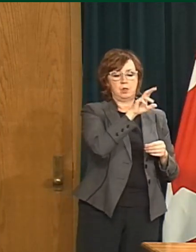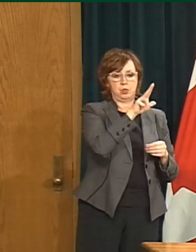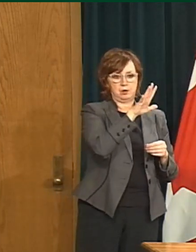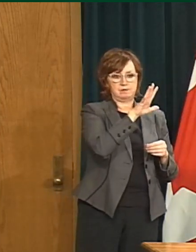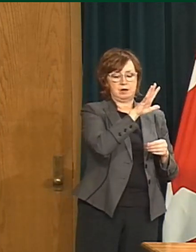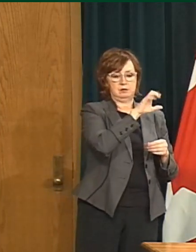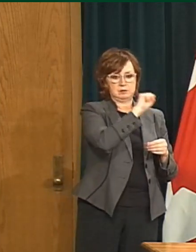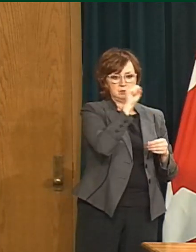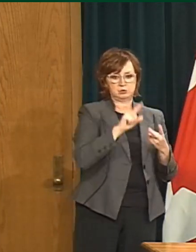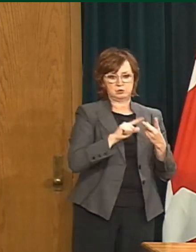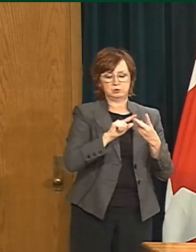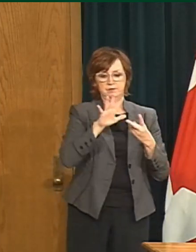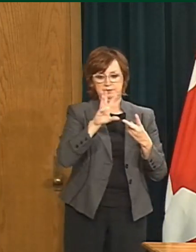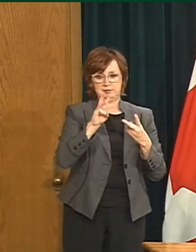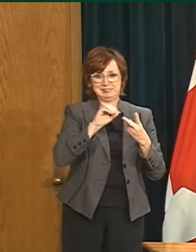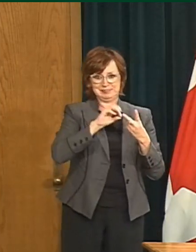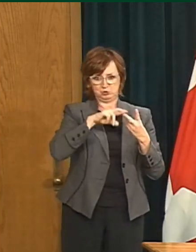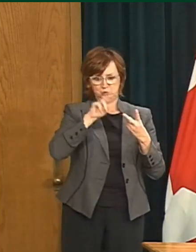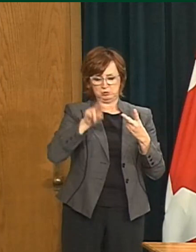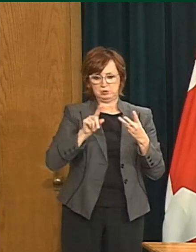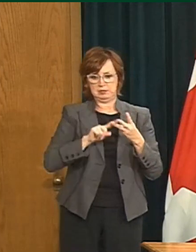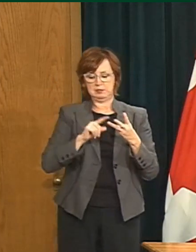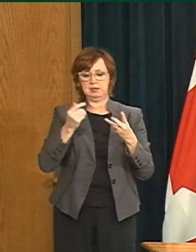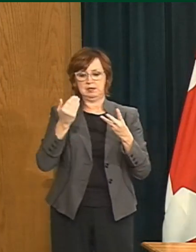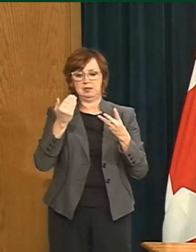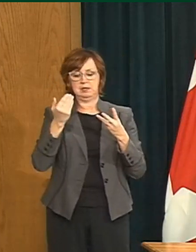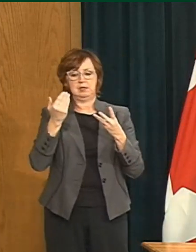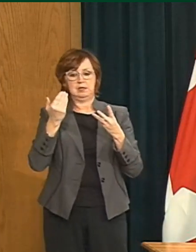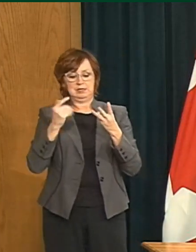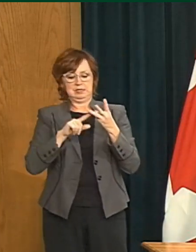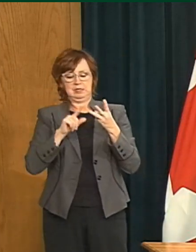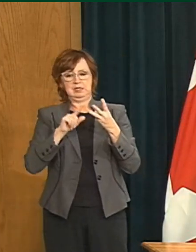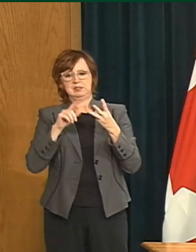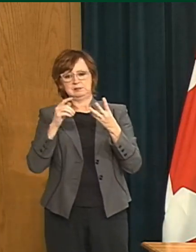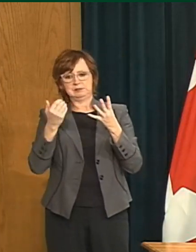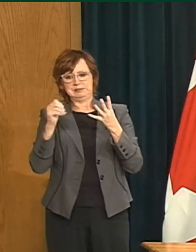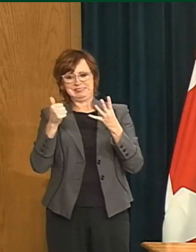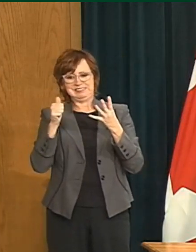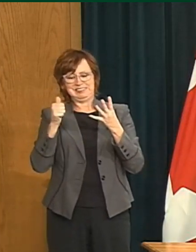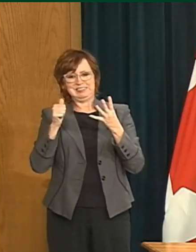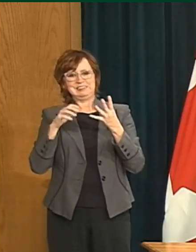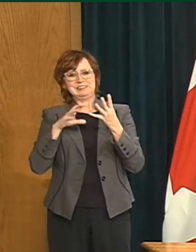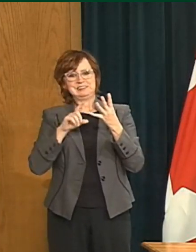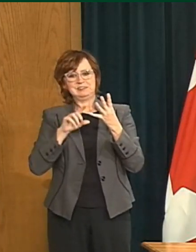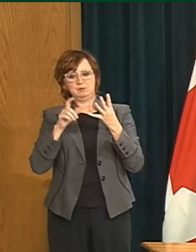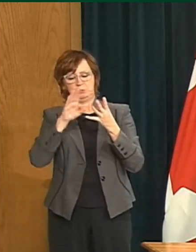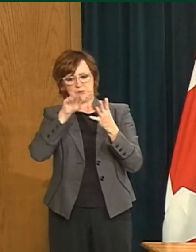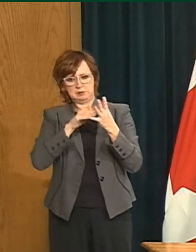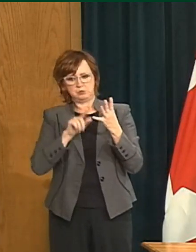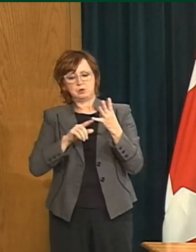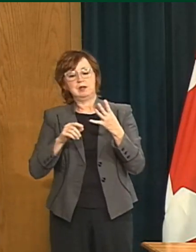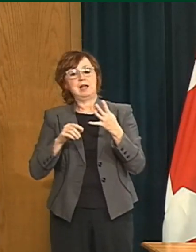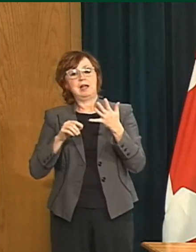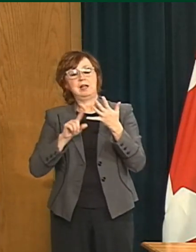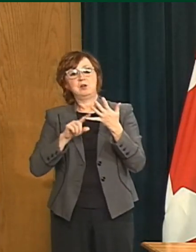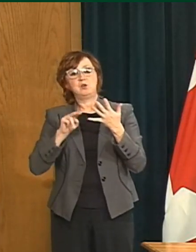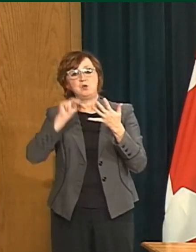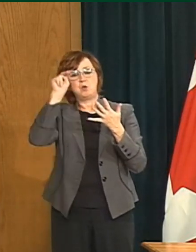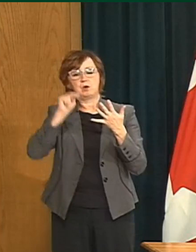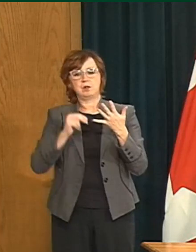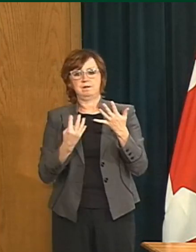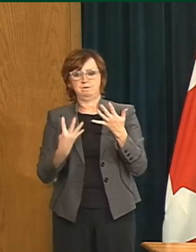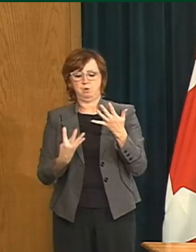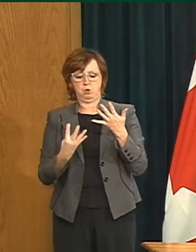51 north, 15 in the south, 10 from the central area, and 4 cases in the far north. 15